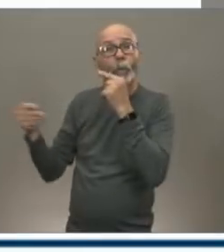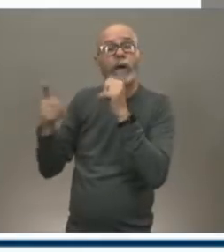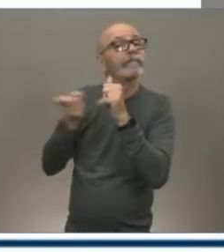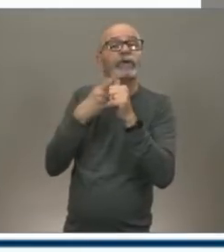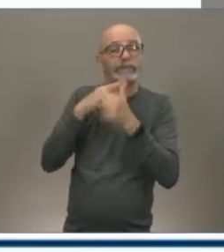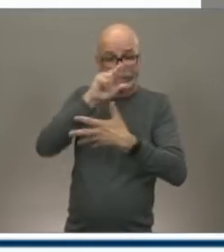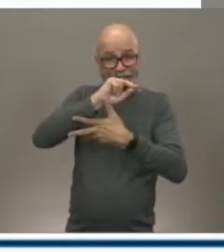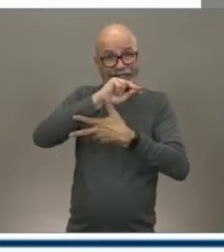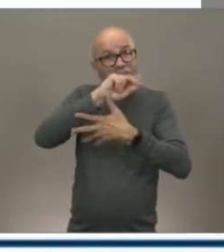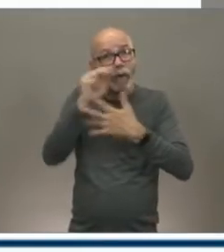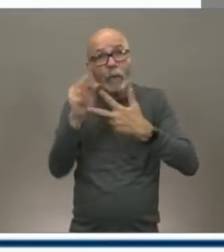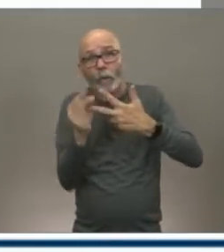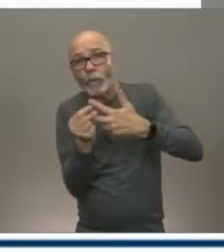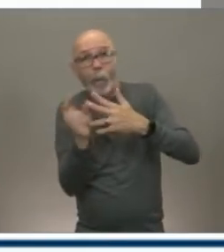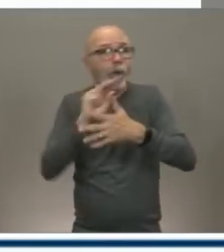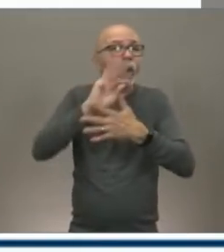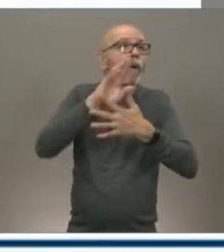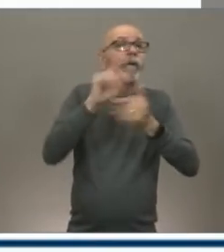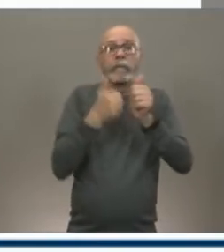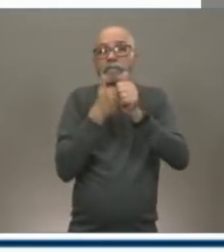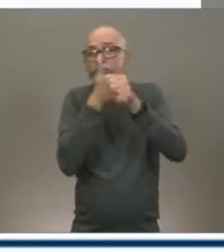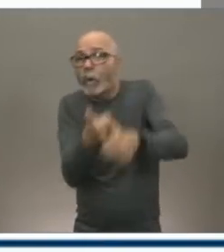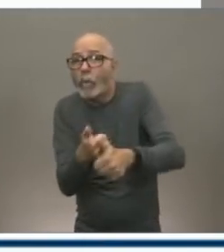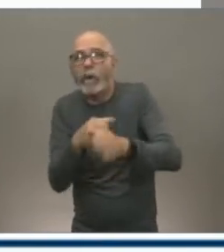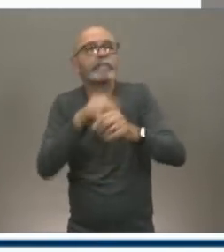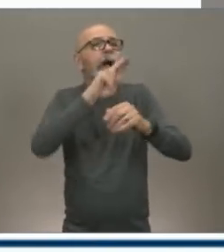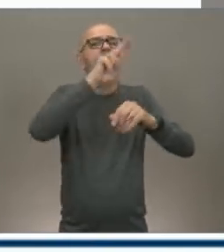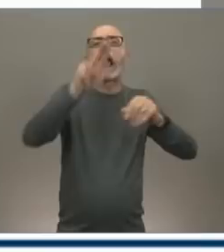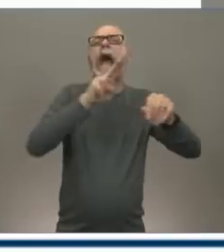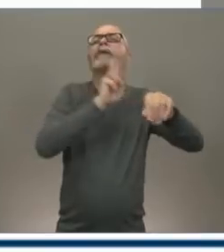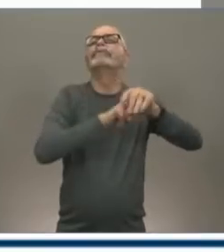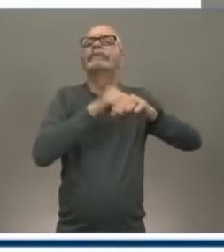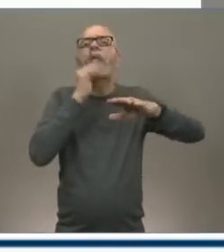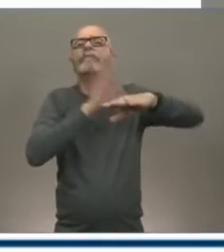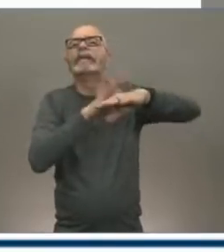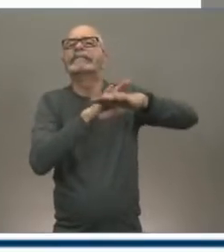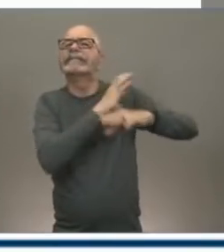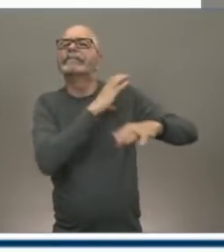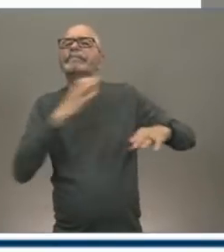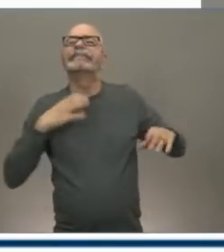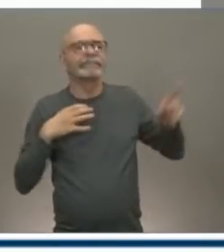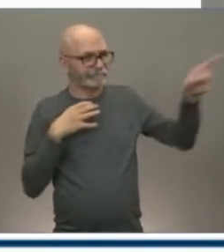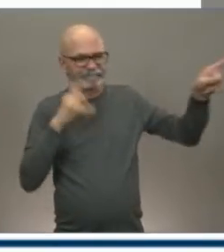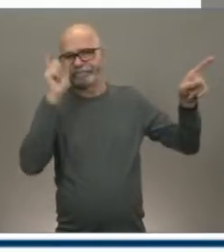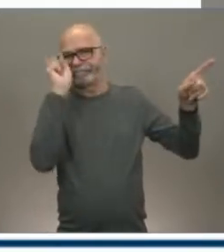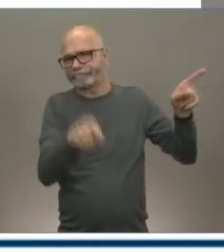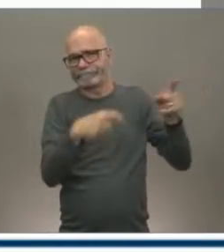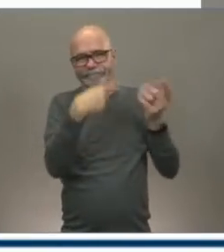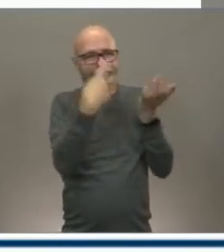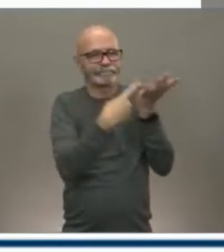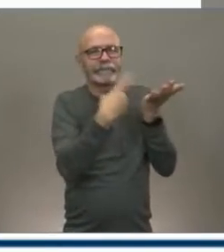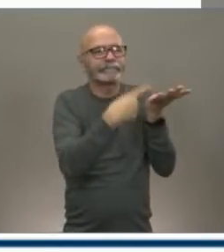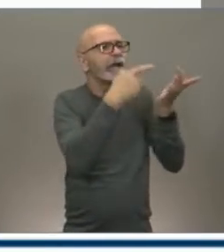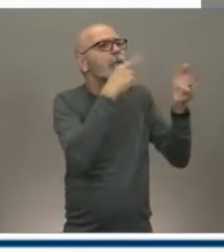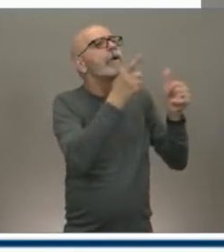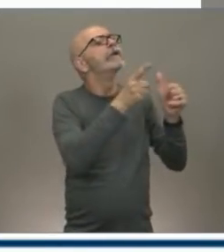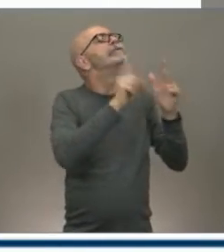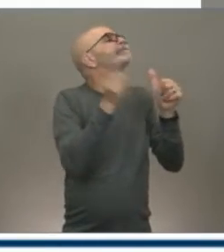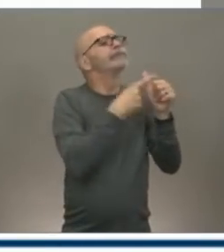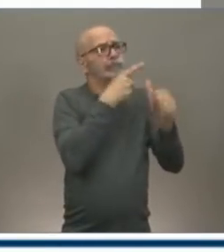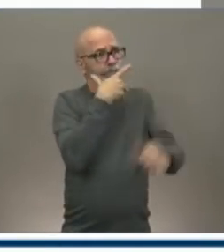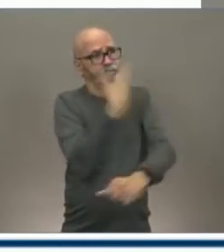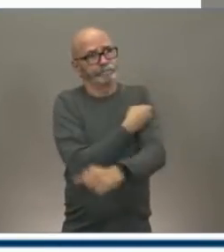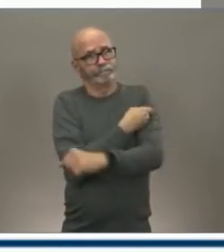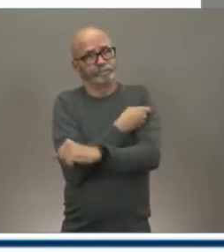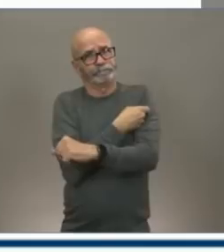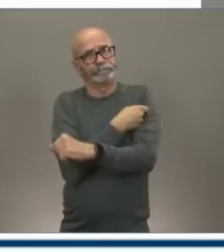National Advisory Committee on Immunization. So along with the priority healthcare workers, those who are directly involved in the